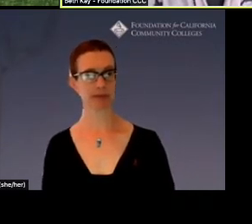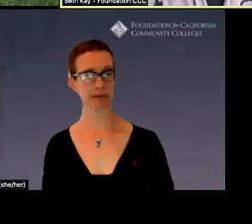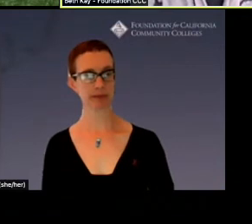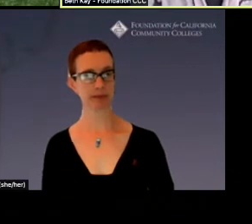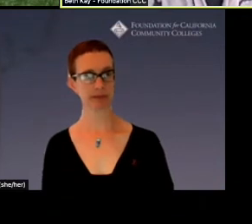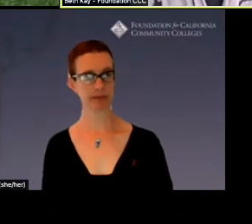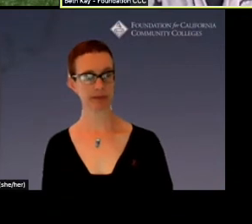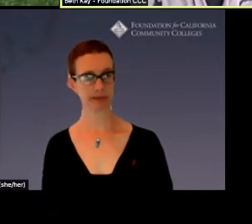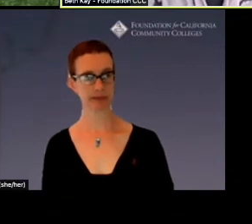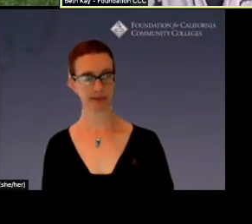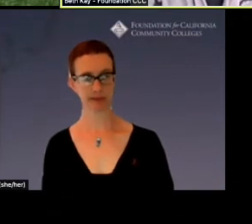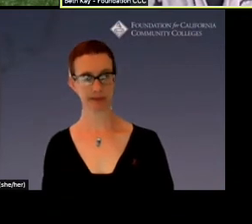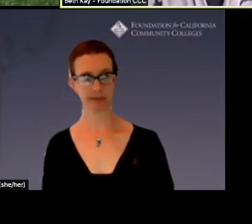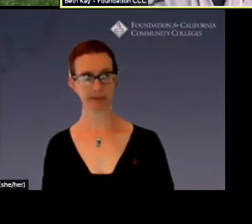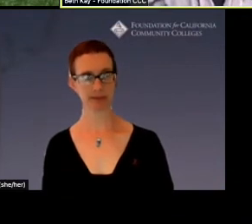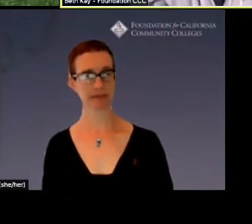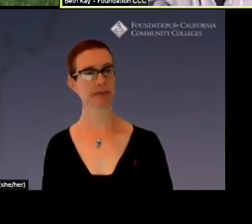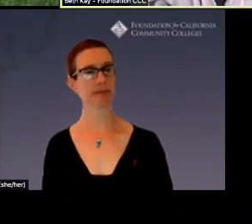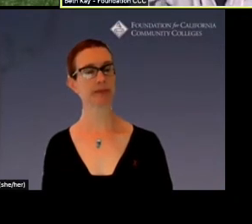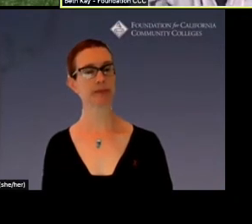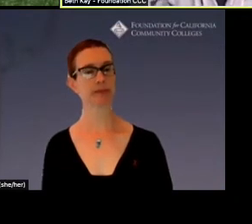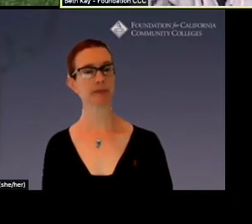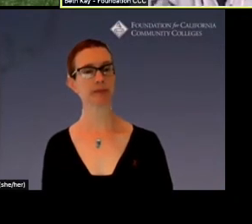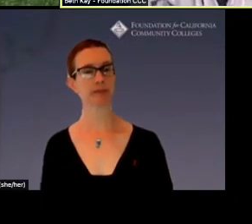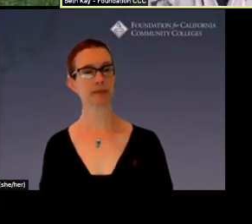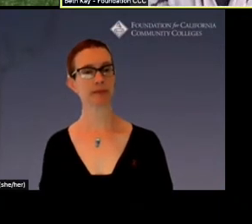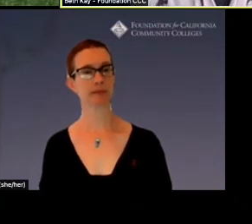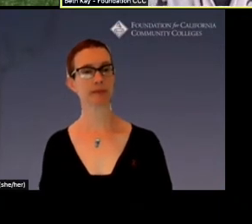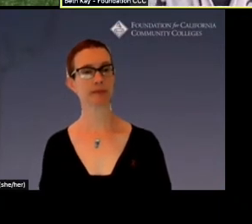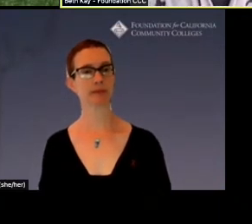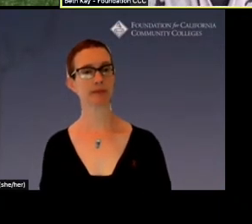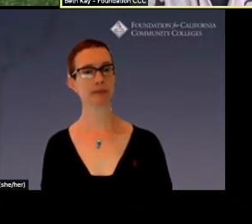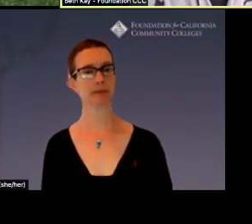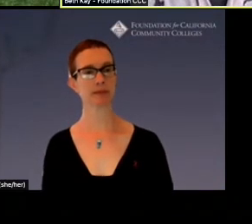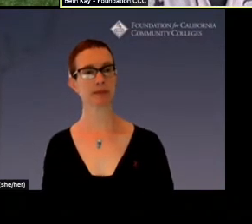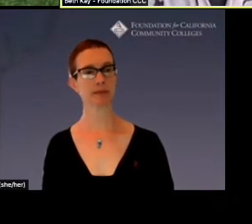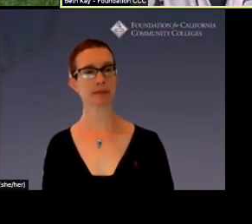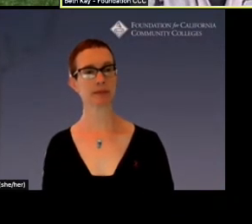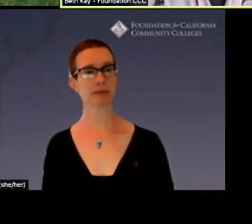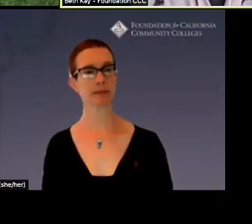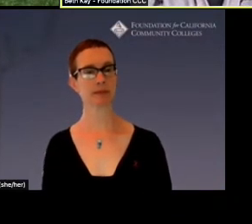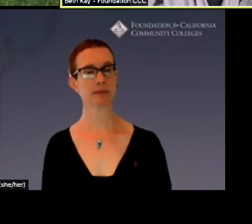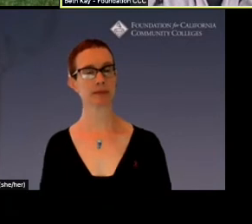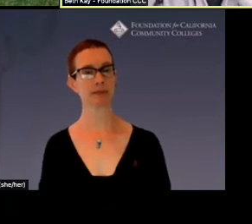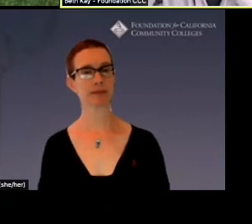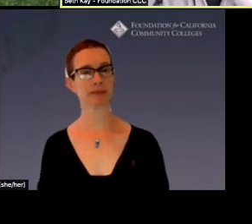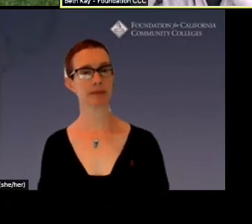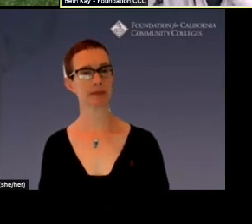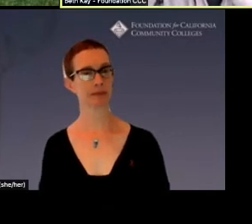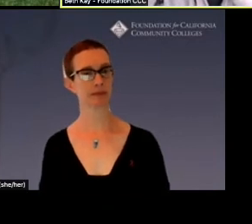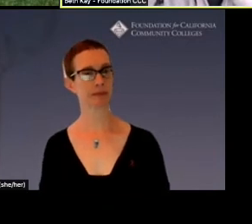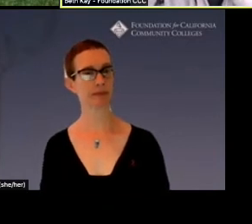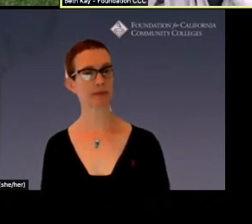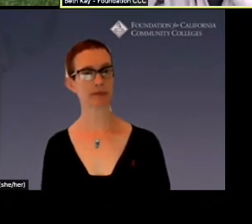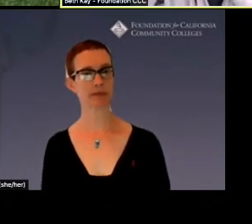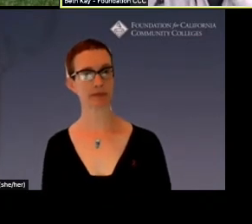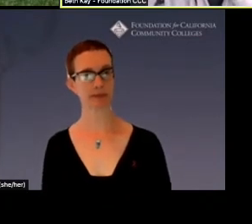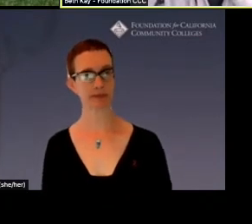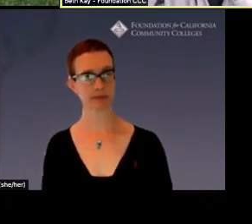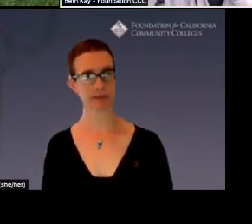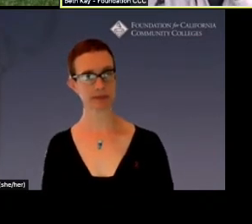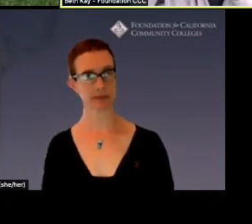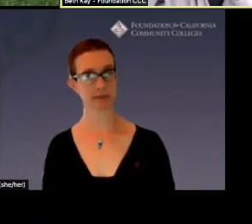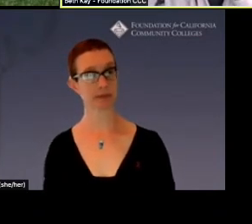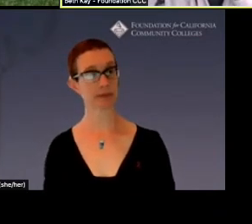Could the self-assessment checklist be provided before the application is released? I think I'm looking to Jody right now, but I believe